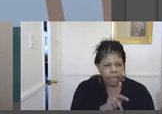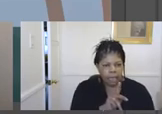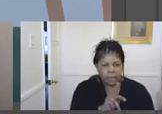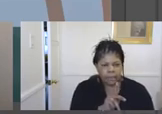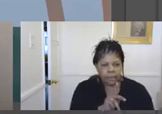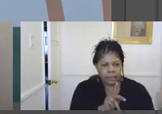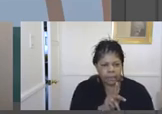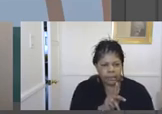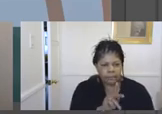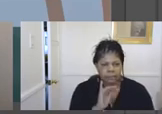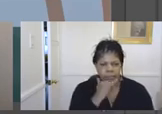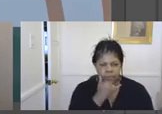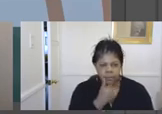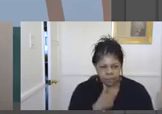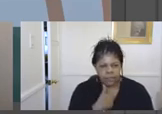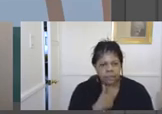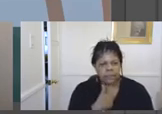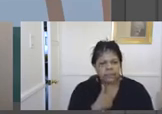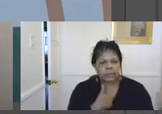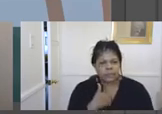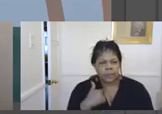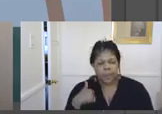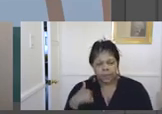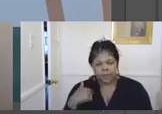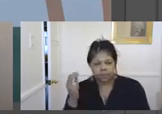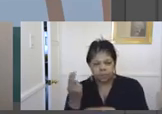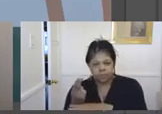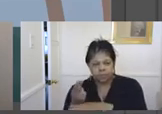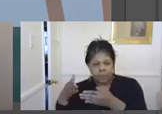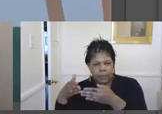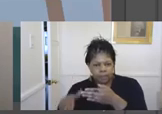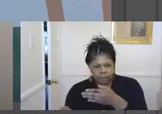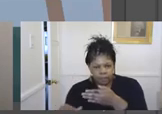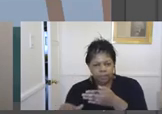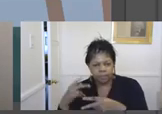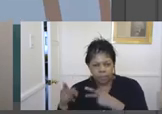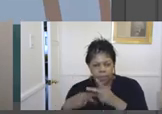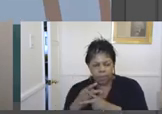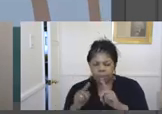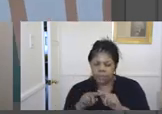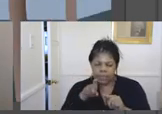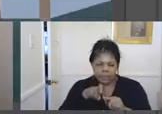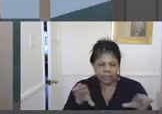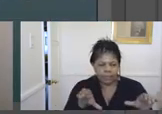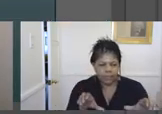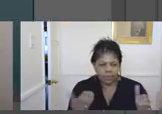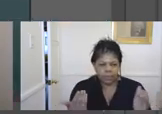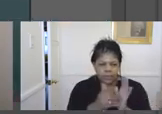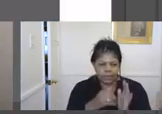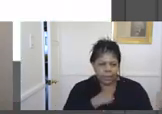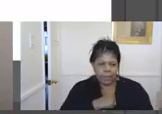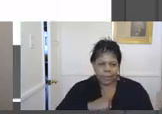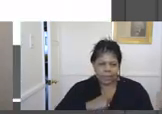I kind of goofed because I was in the finished version here. So now I got to do that again. I apologize. I